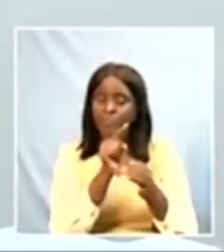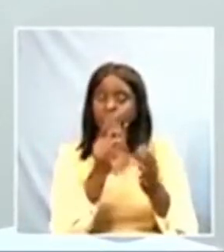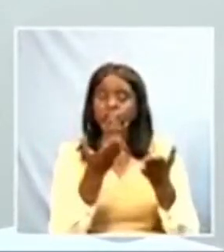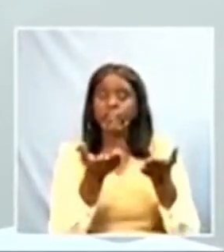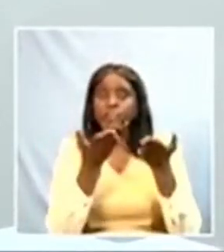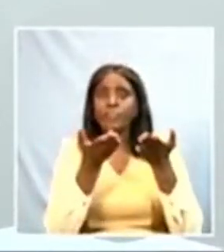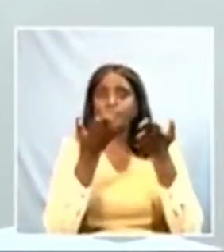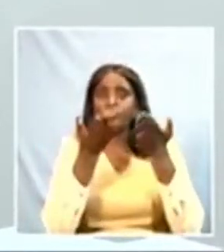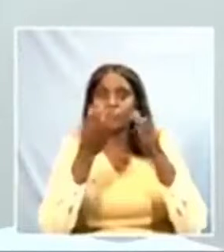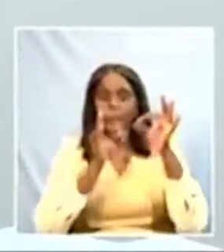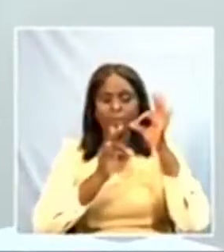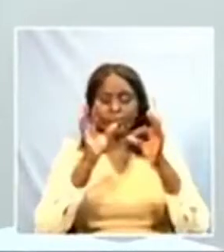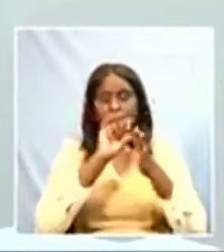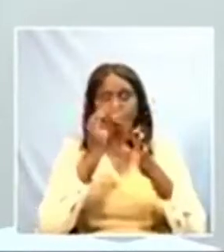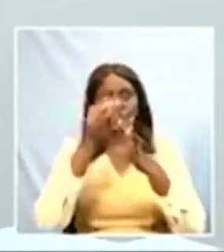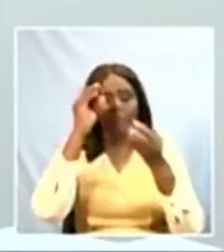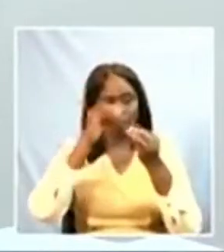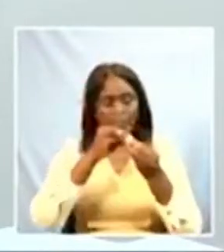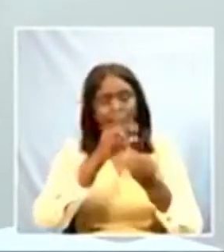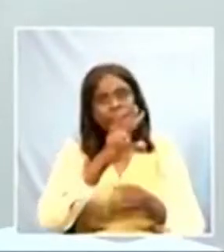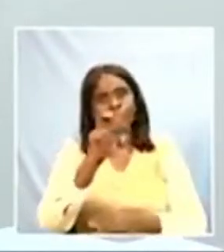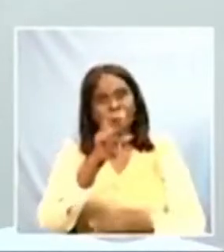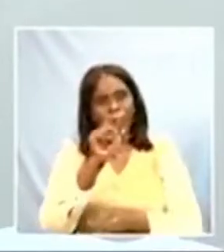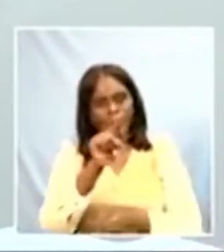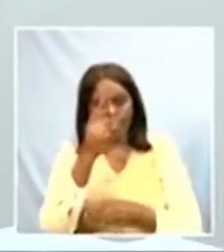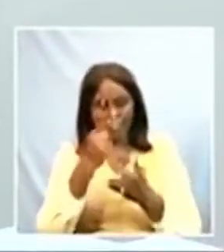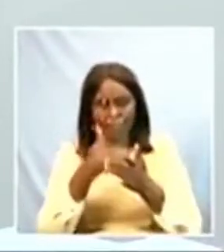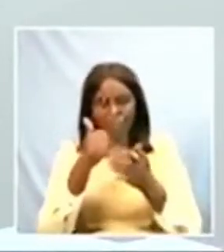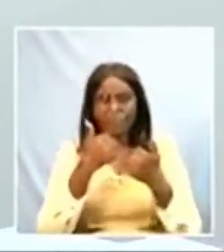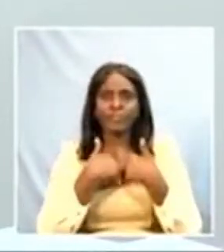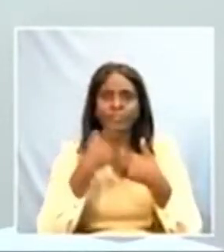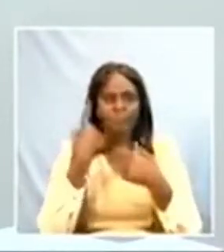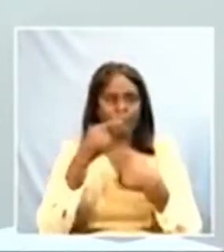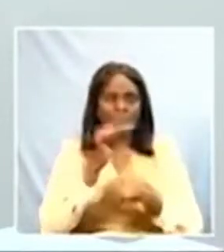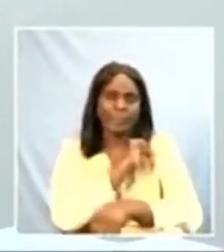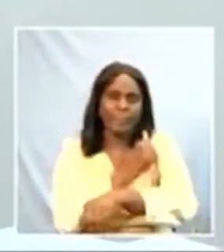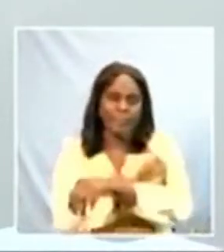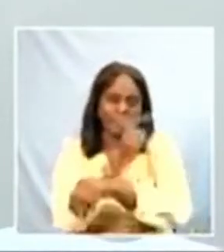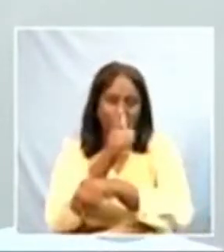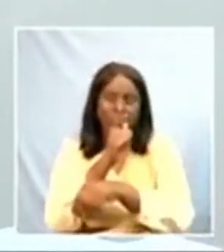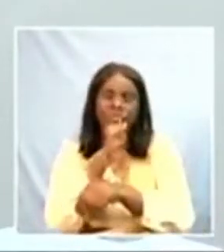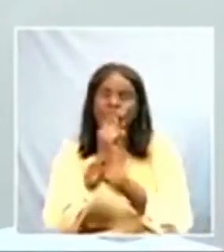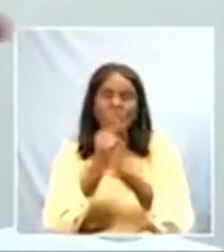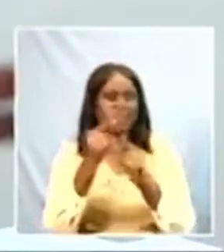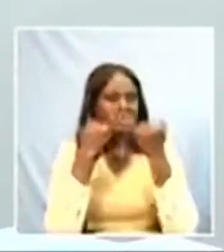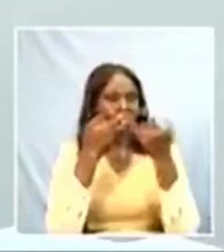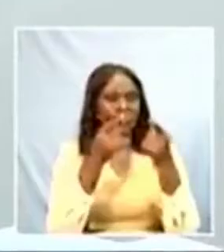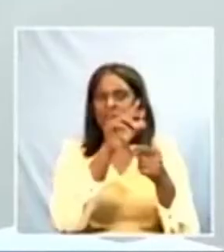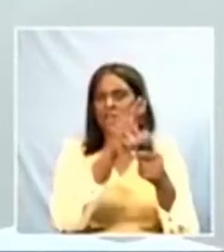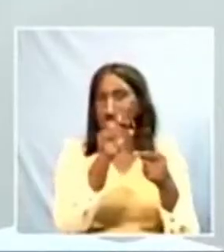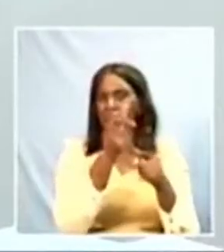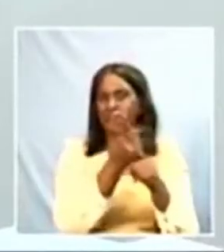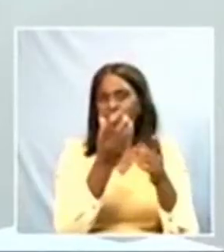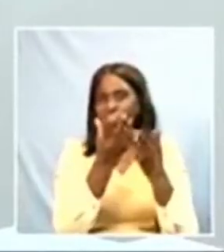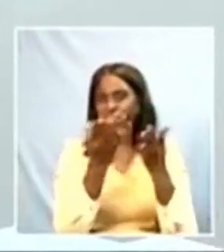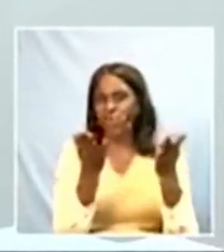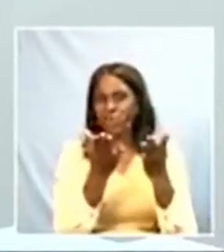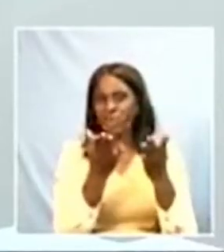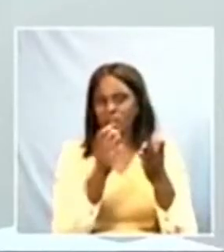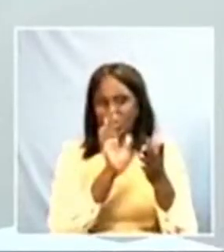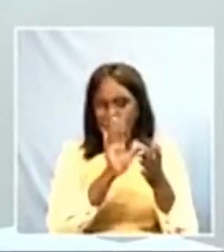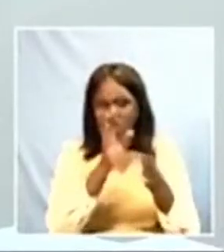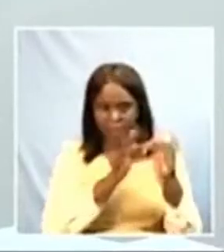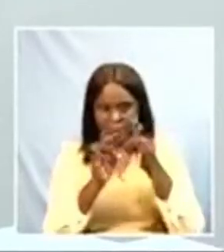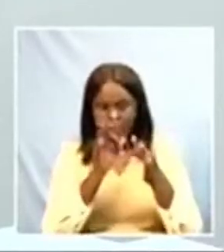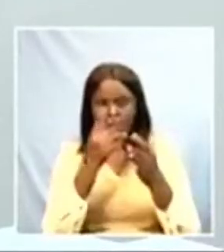upward adjustment or additional 300 that you took for authority? Because you don't just tell them 300. From where? What was the